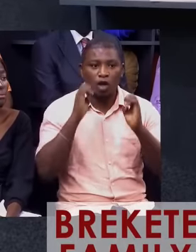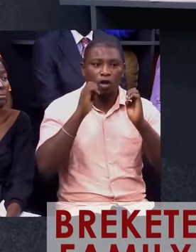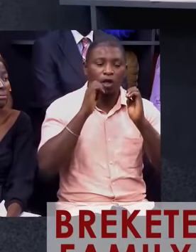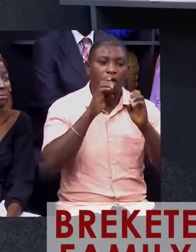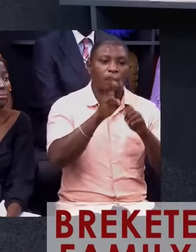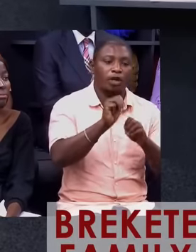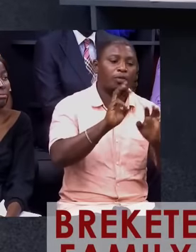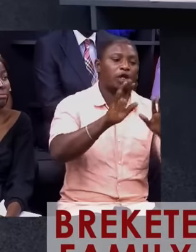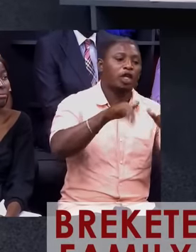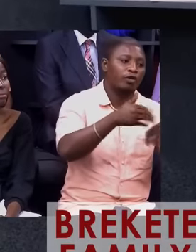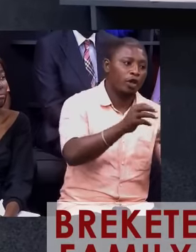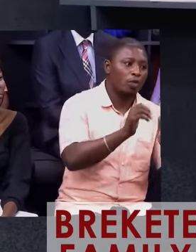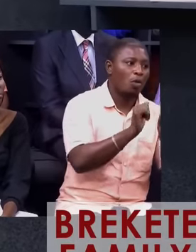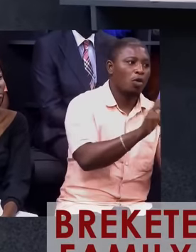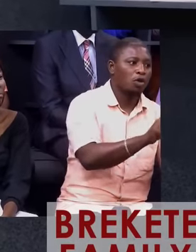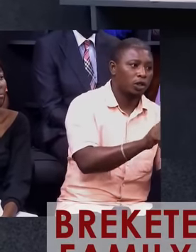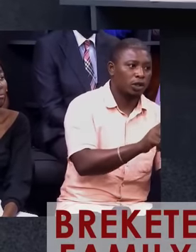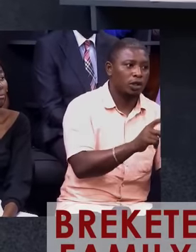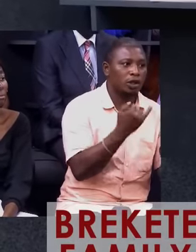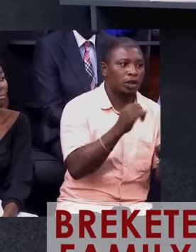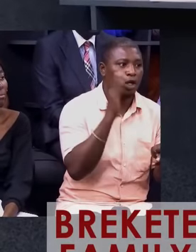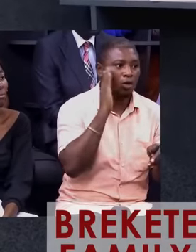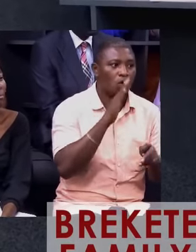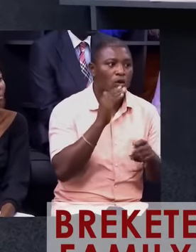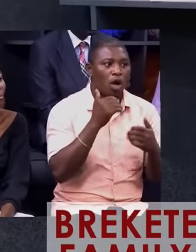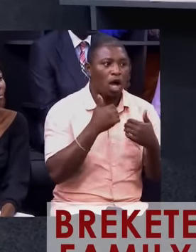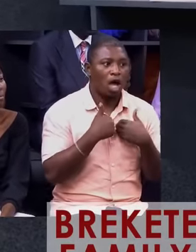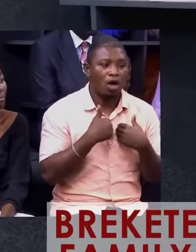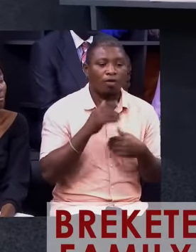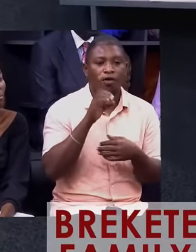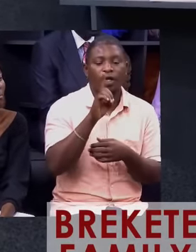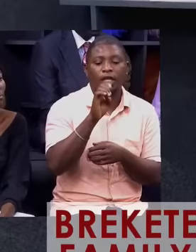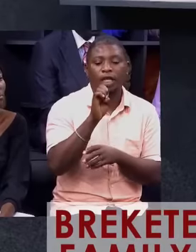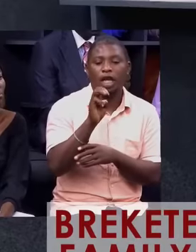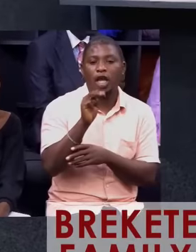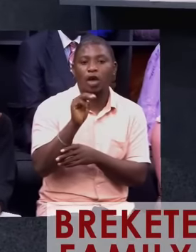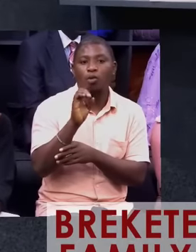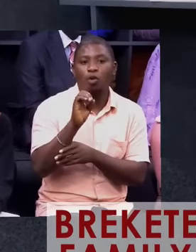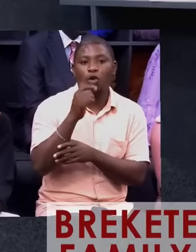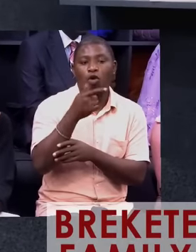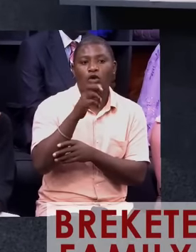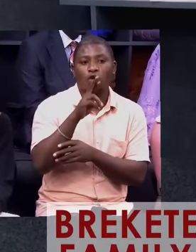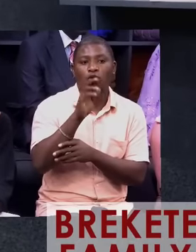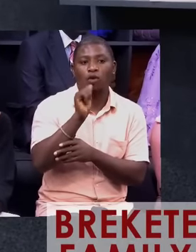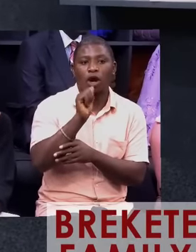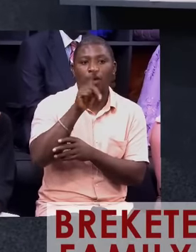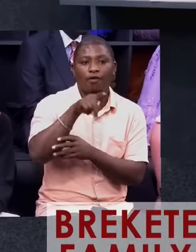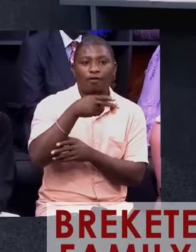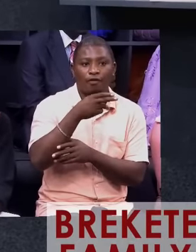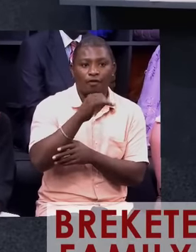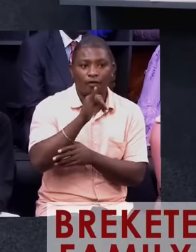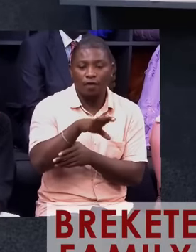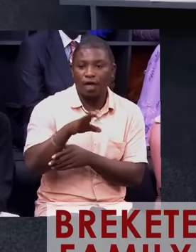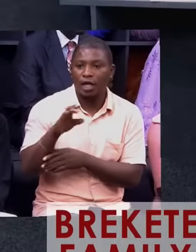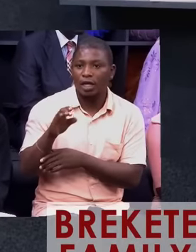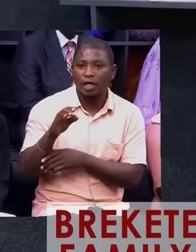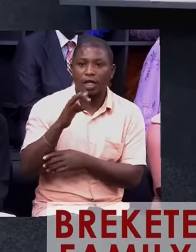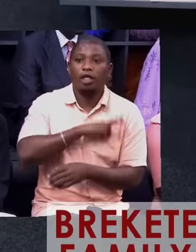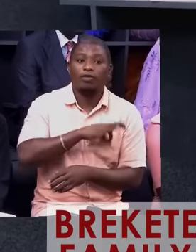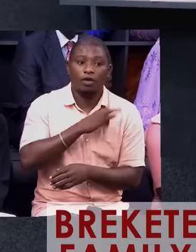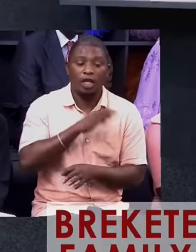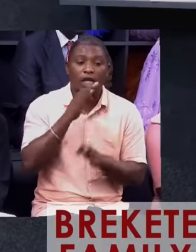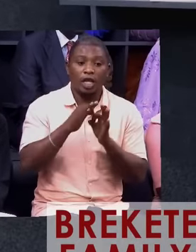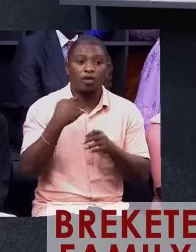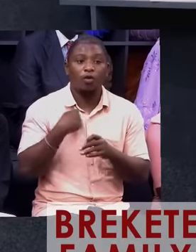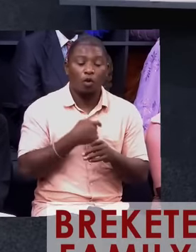opportunities you get something where demographers they call demographic dividend Nigeria go reap demographic dividend if